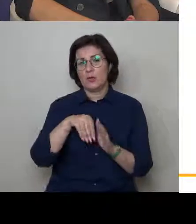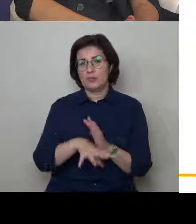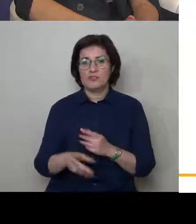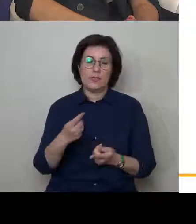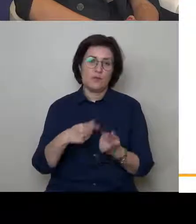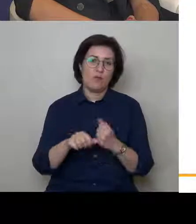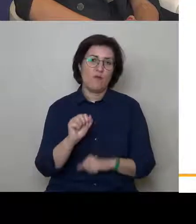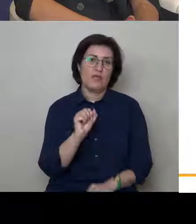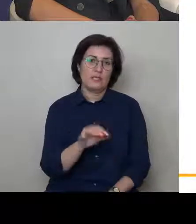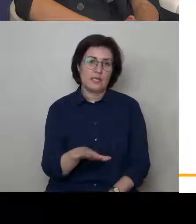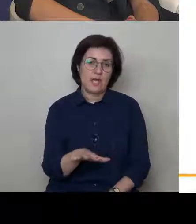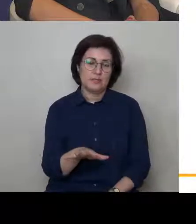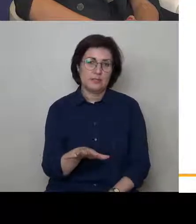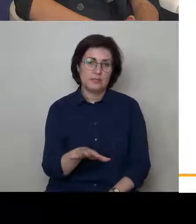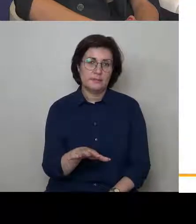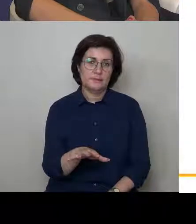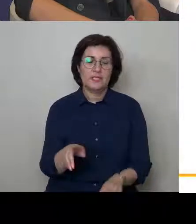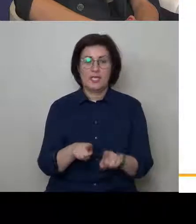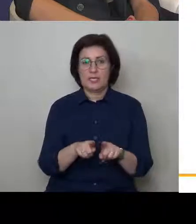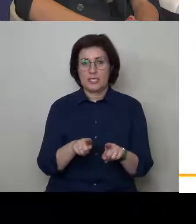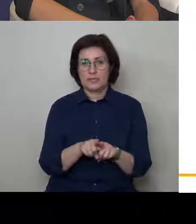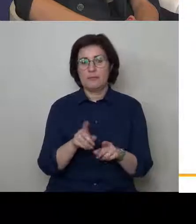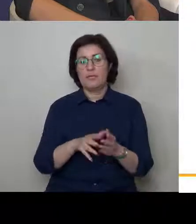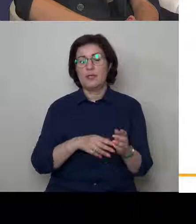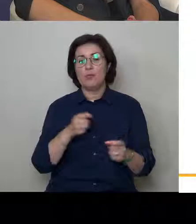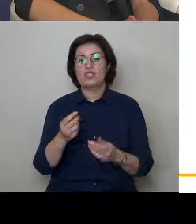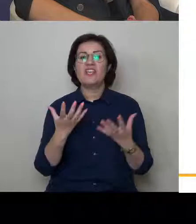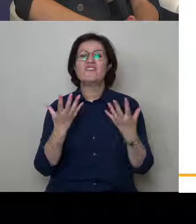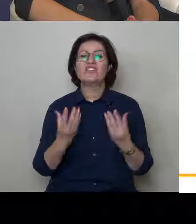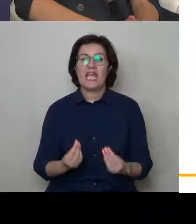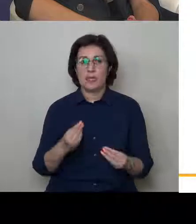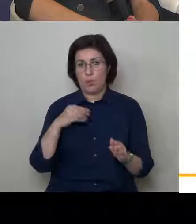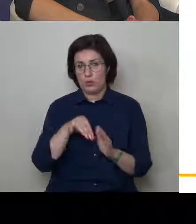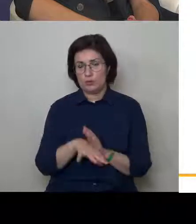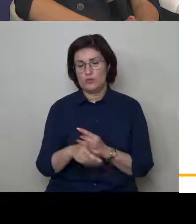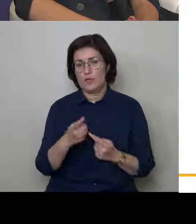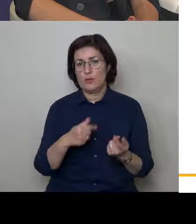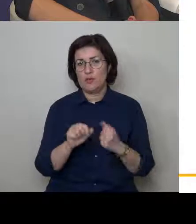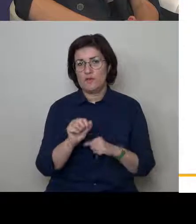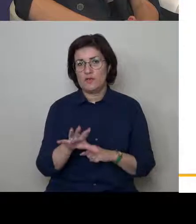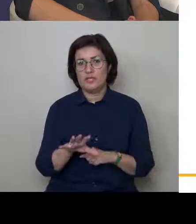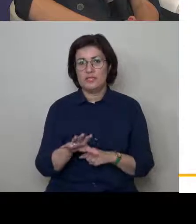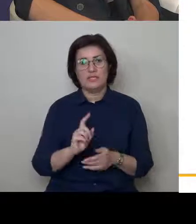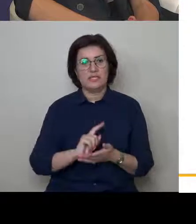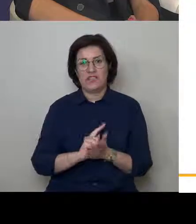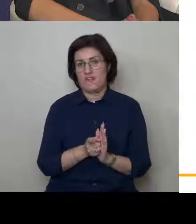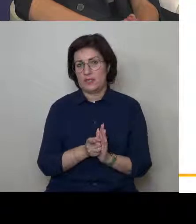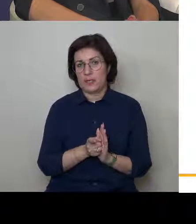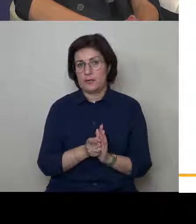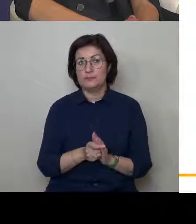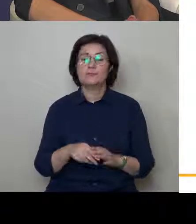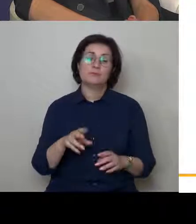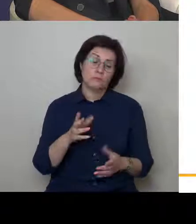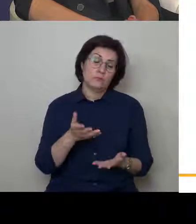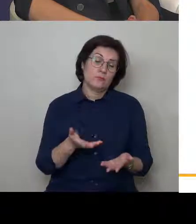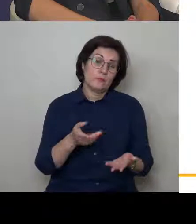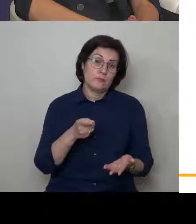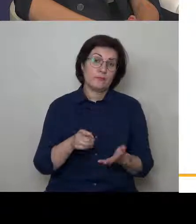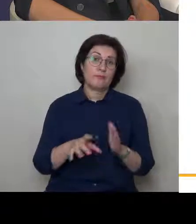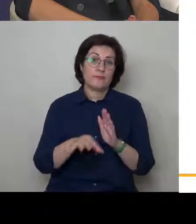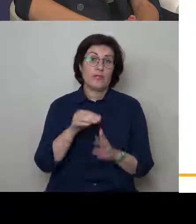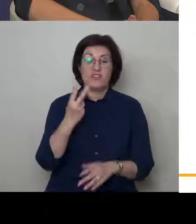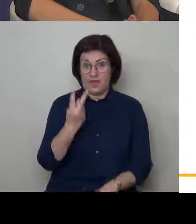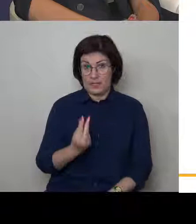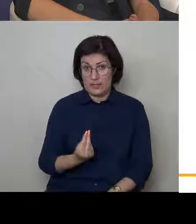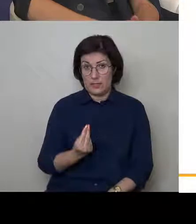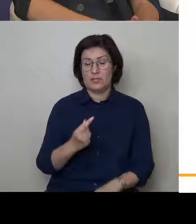the complaint that has been filed on the day before the voting day and on the election day would be sent back